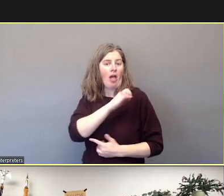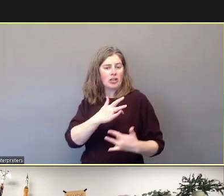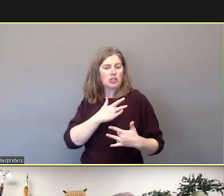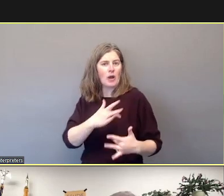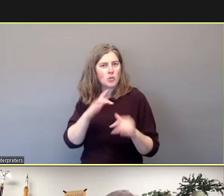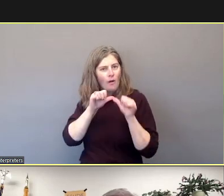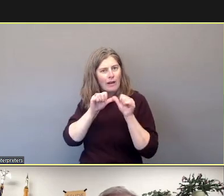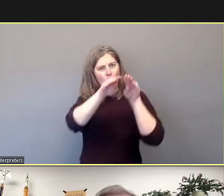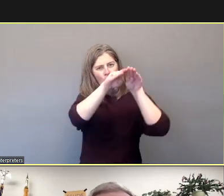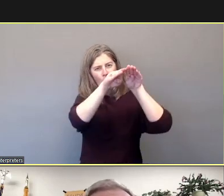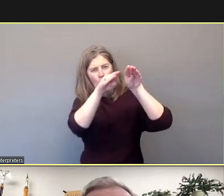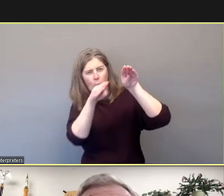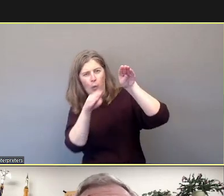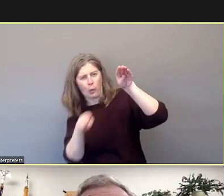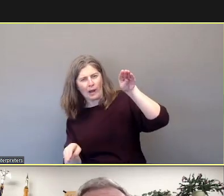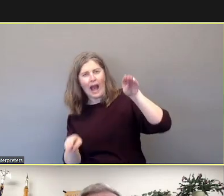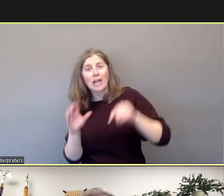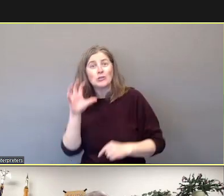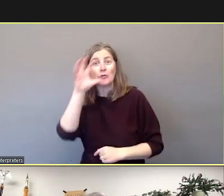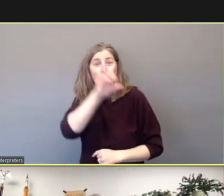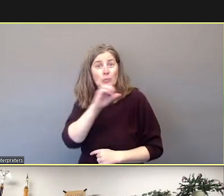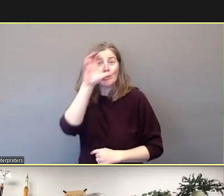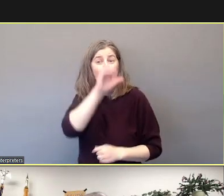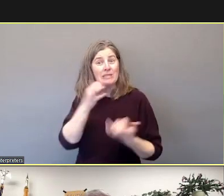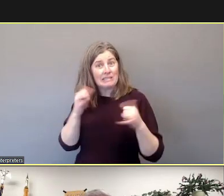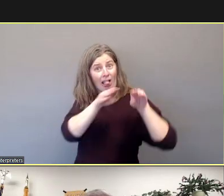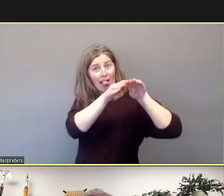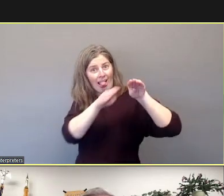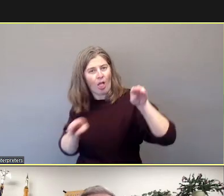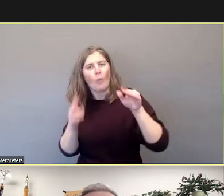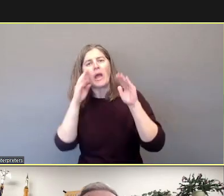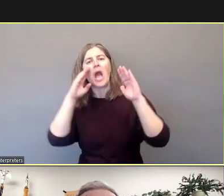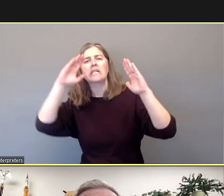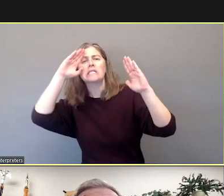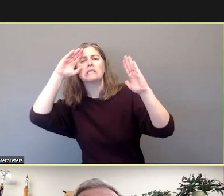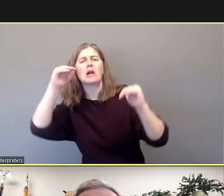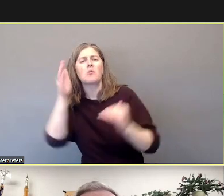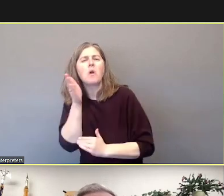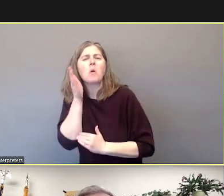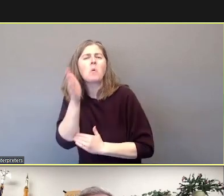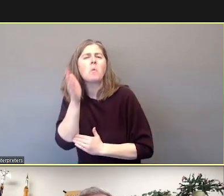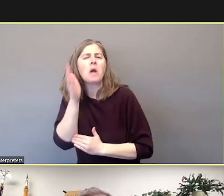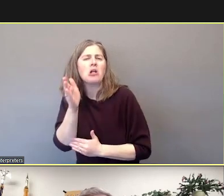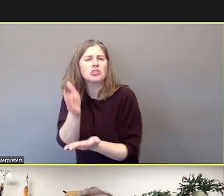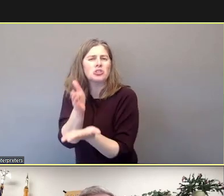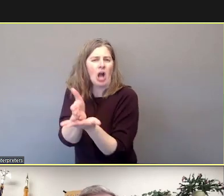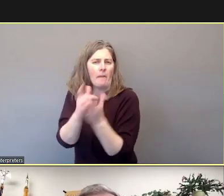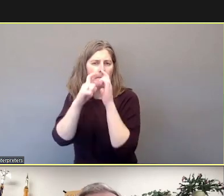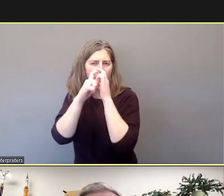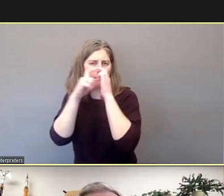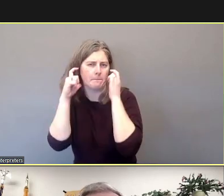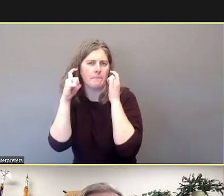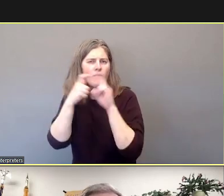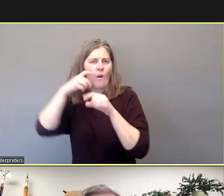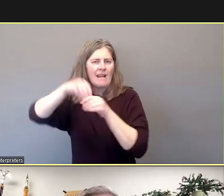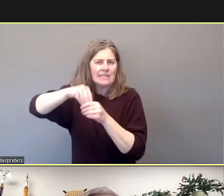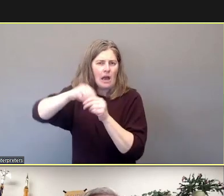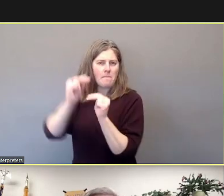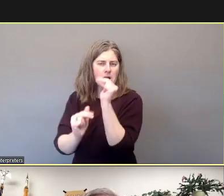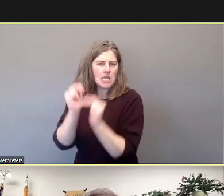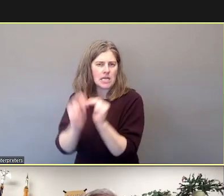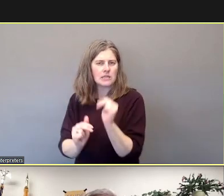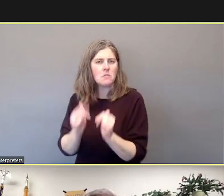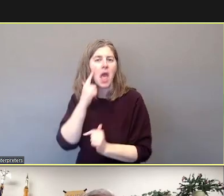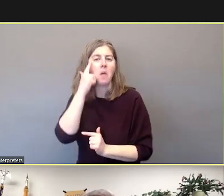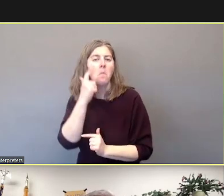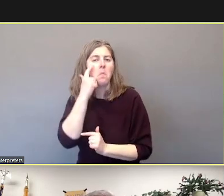we see this big drop of cases continue, we anticipate we will be able to rescind our indoor mask mandate on